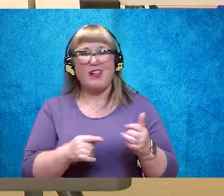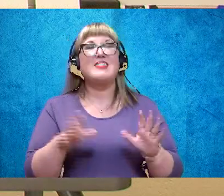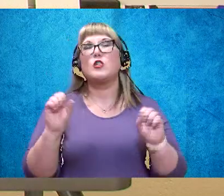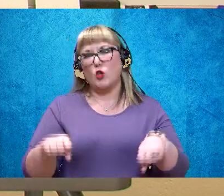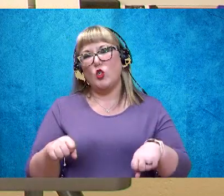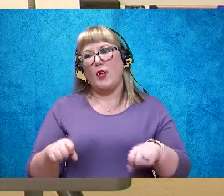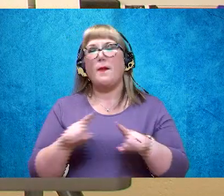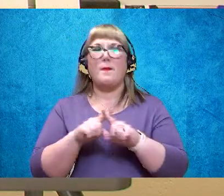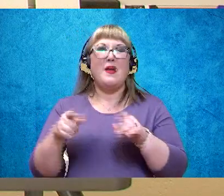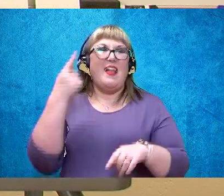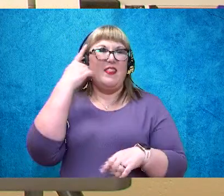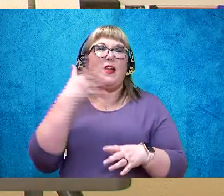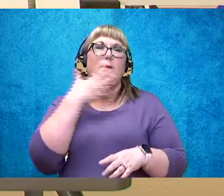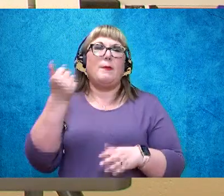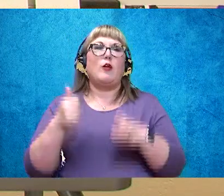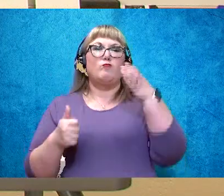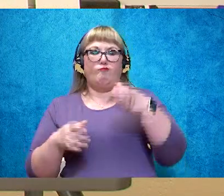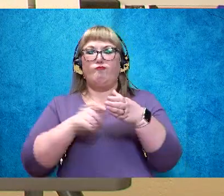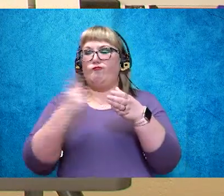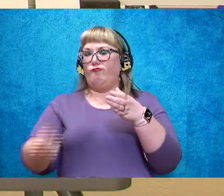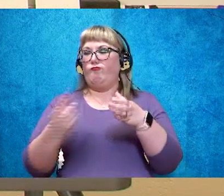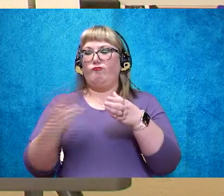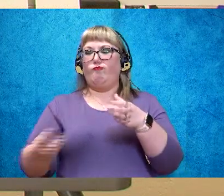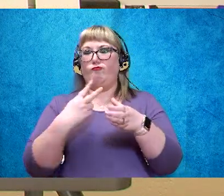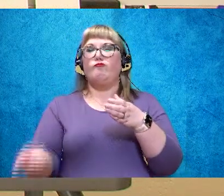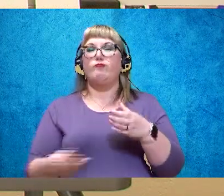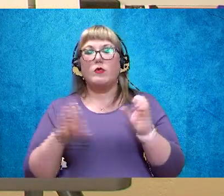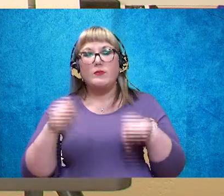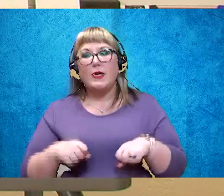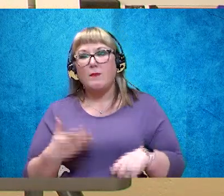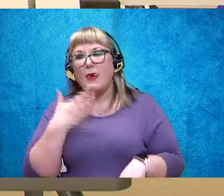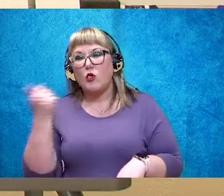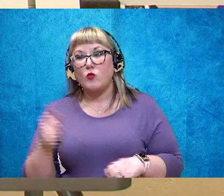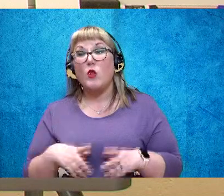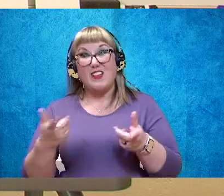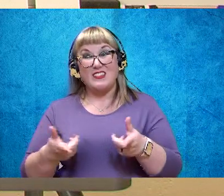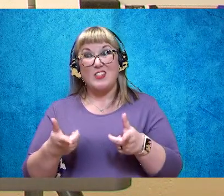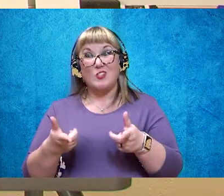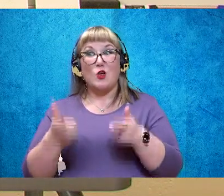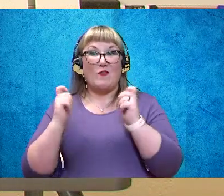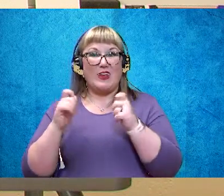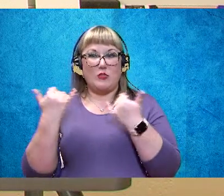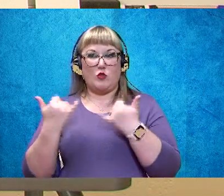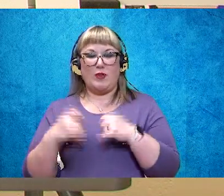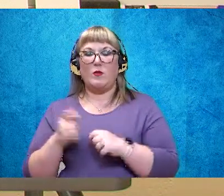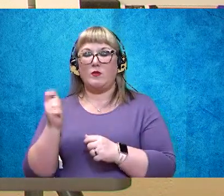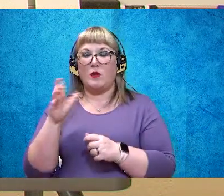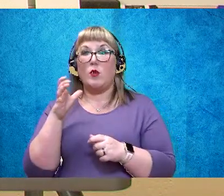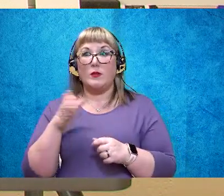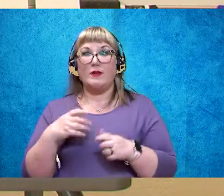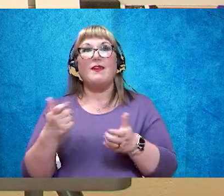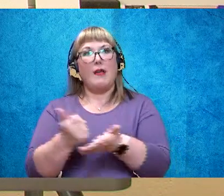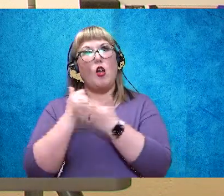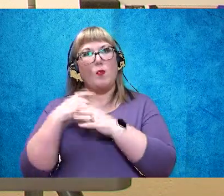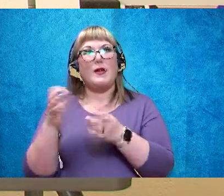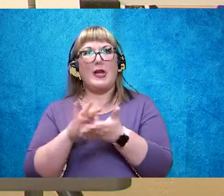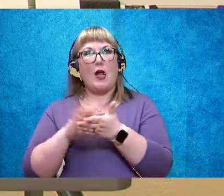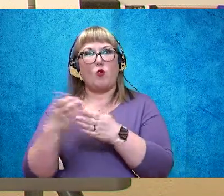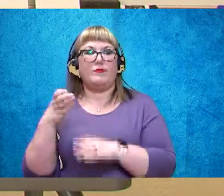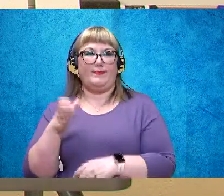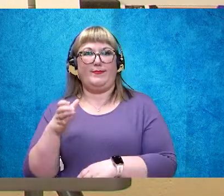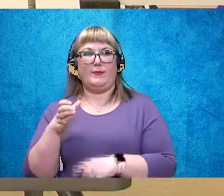straws without a cup is to pick them up and lay them back down. So let's move a little bit faster this time with counting the straws. I want you to help me count. You